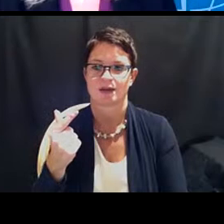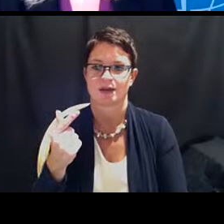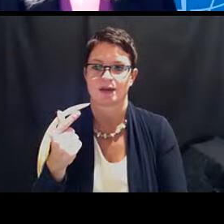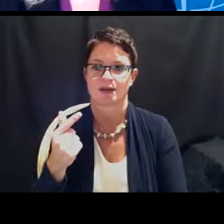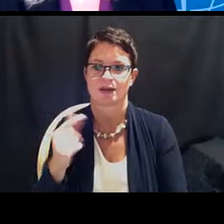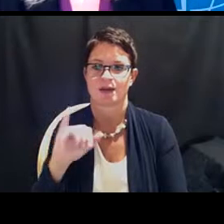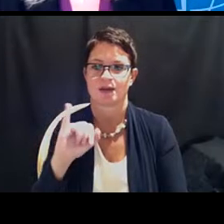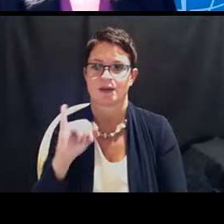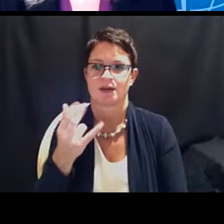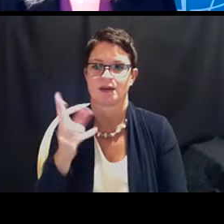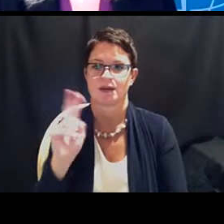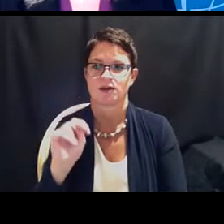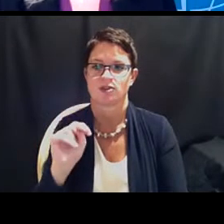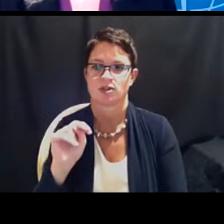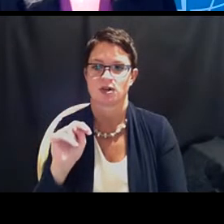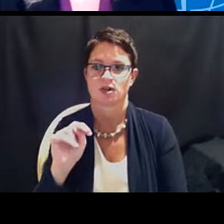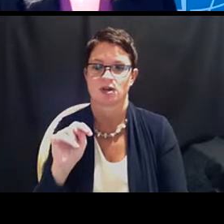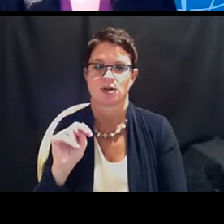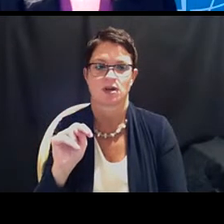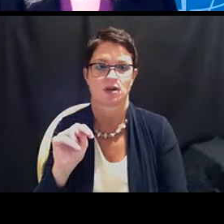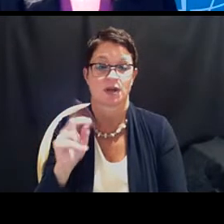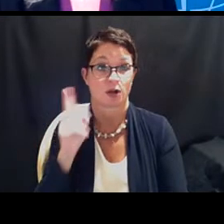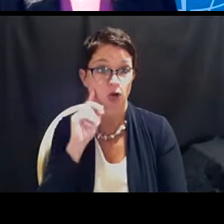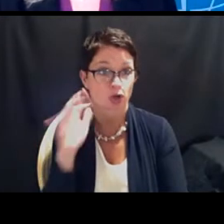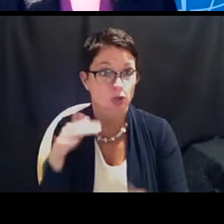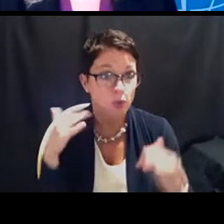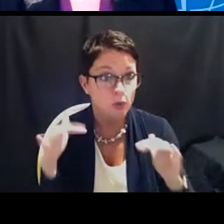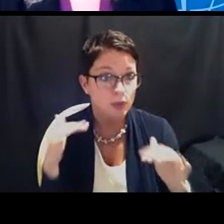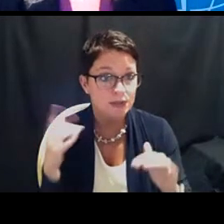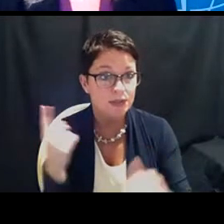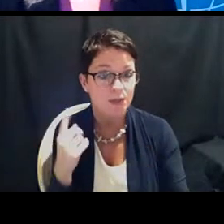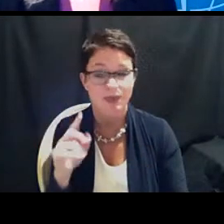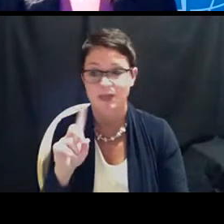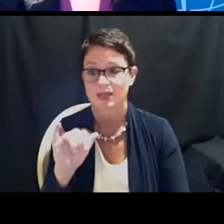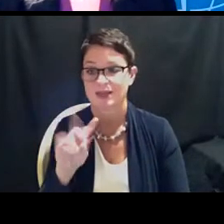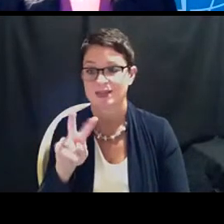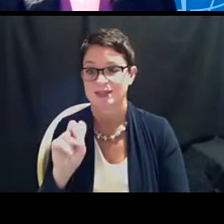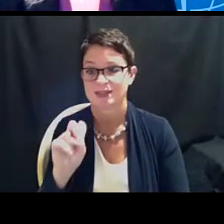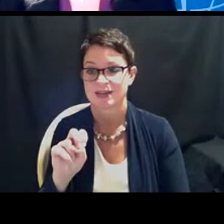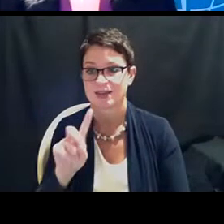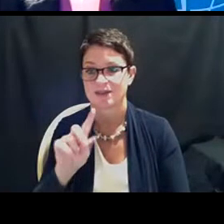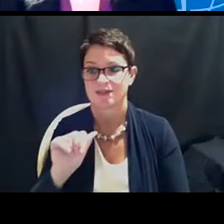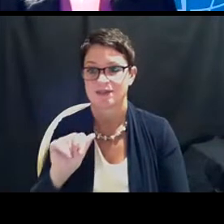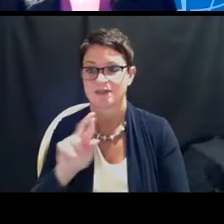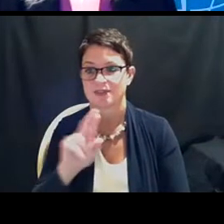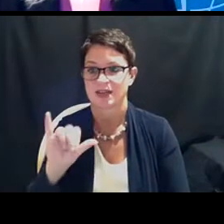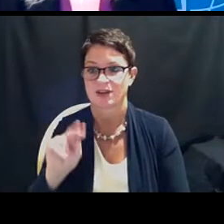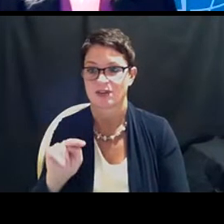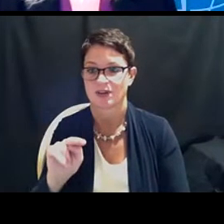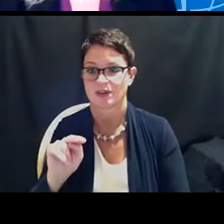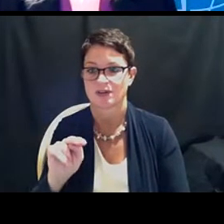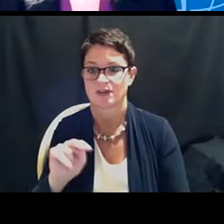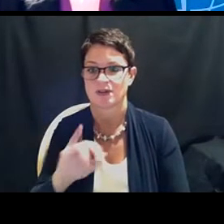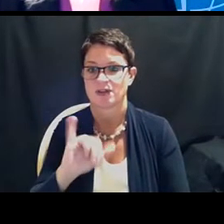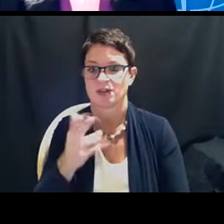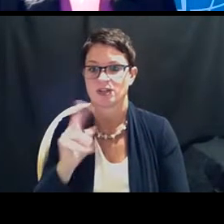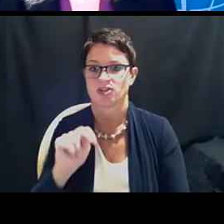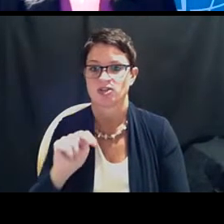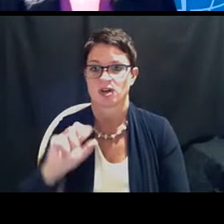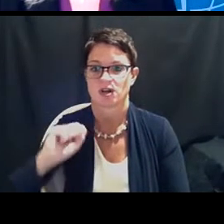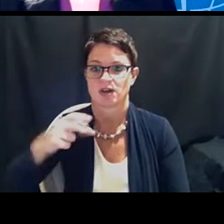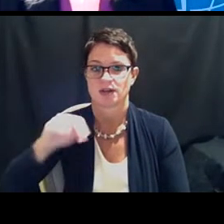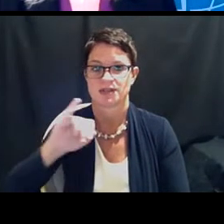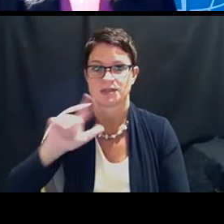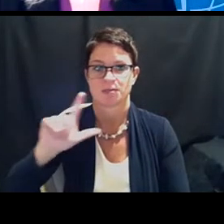I heard some noise. Come on. Dave or Darren? John Spiller? Who's this?